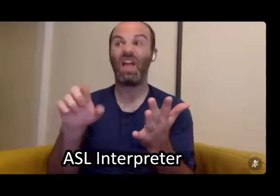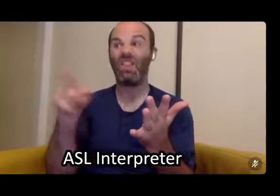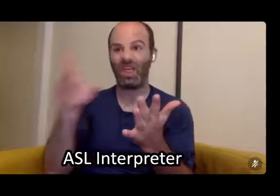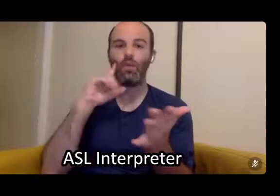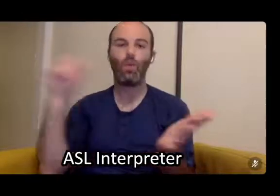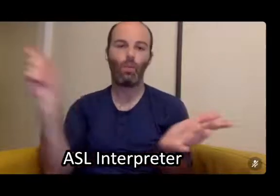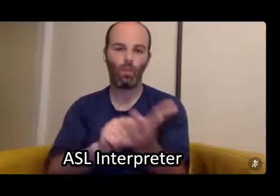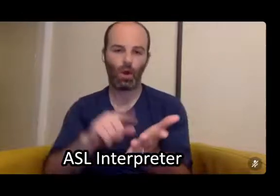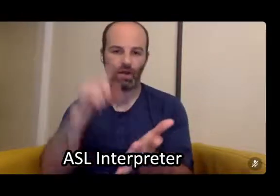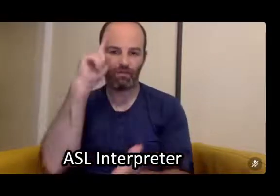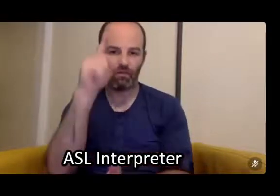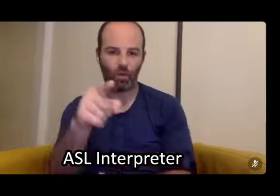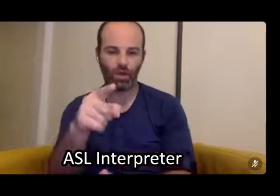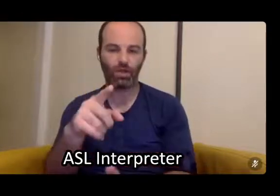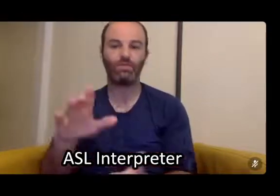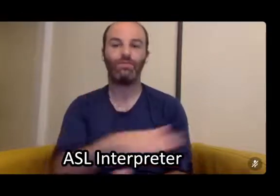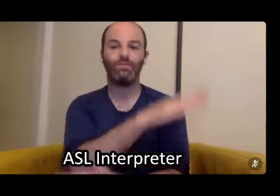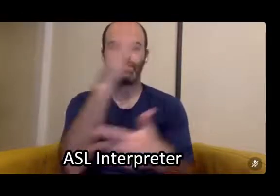is